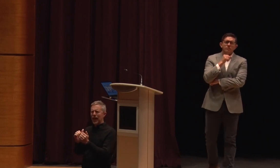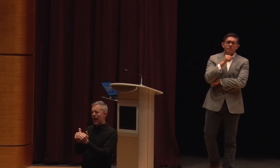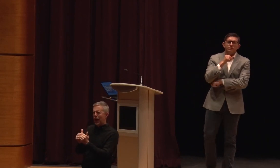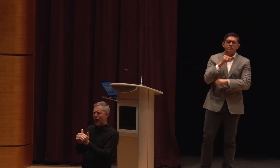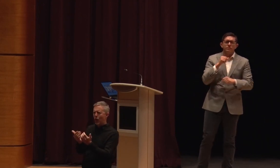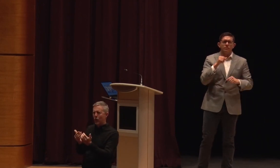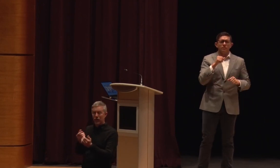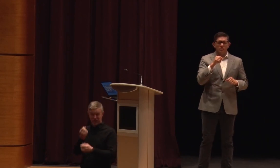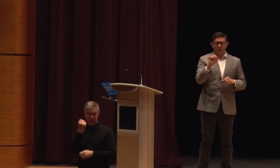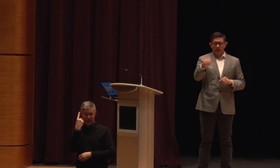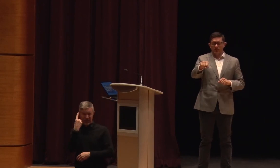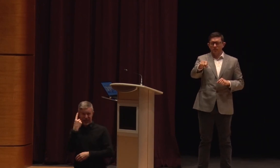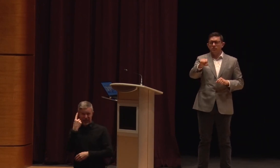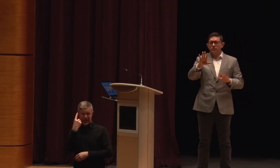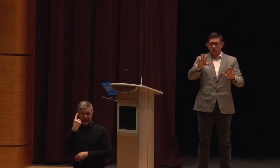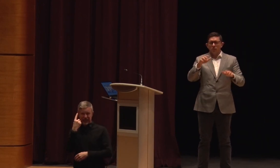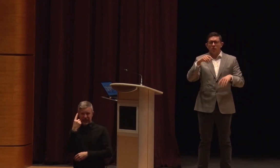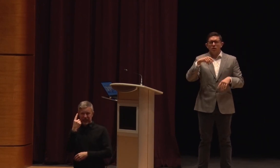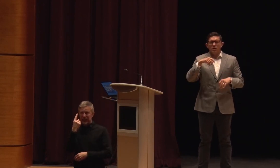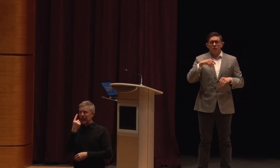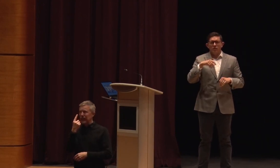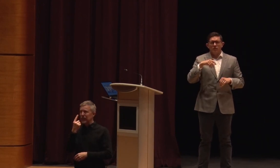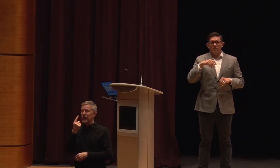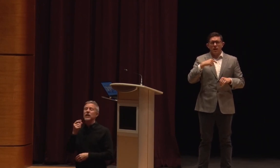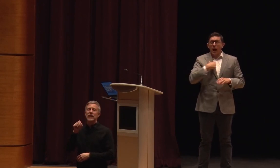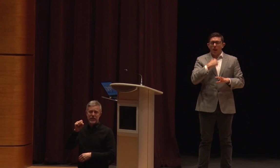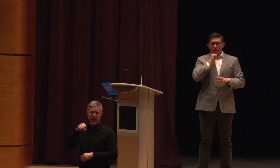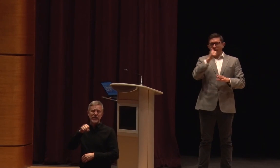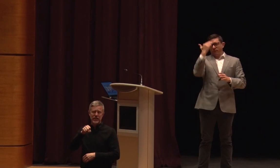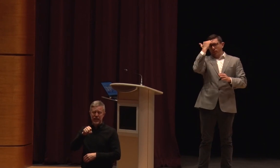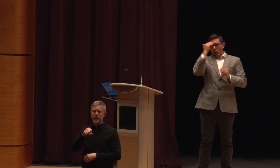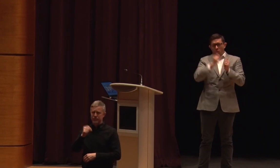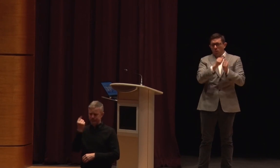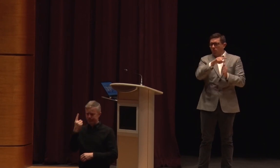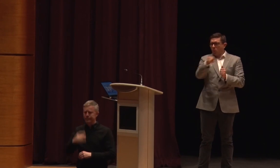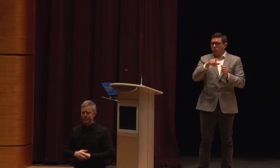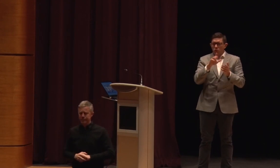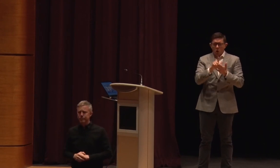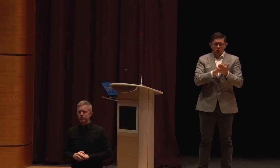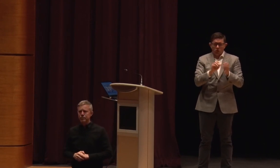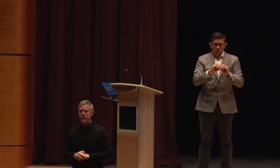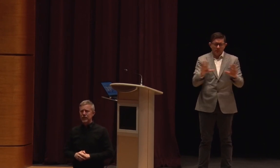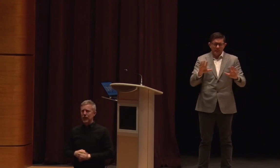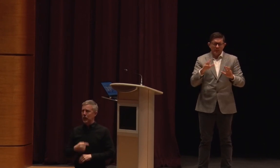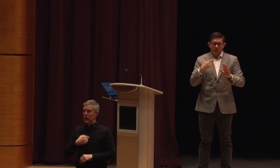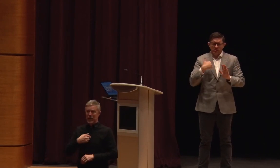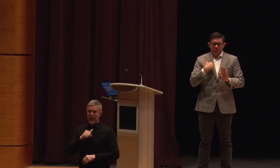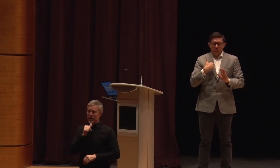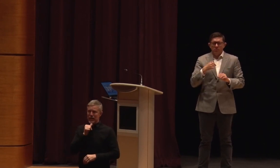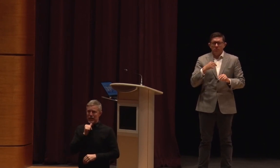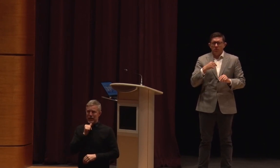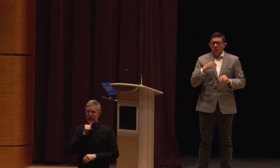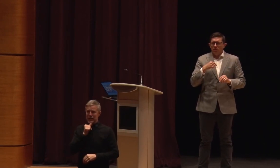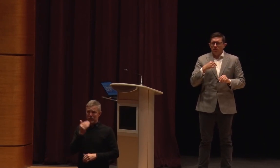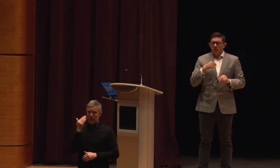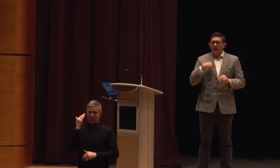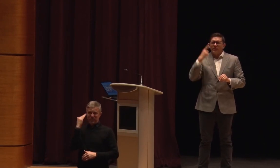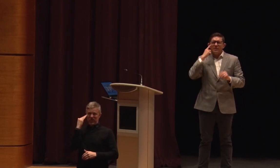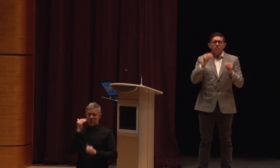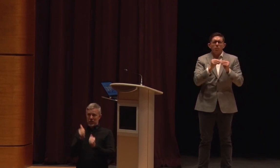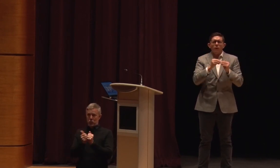Am I making sense? Okay. Yes, yes. Okay, so I am not familiar with the laws,